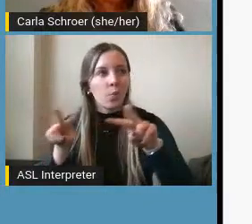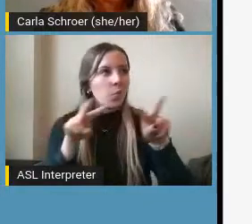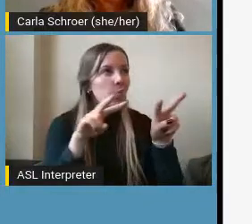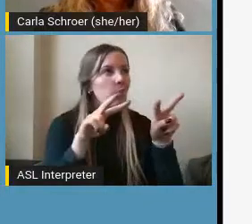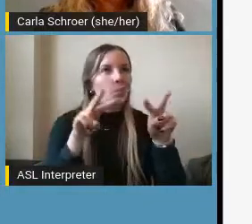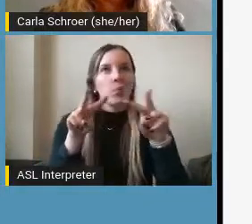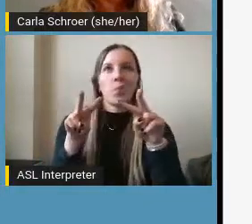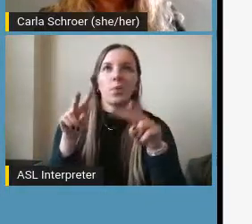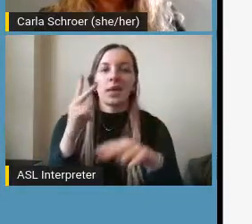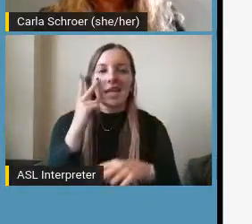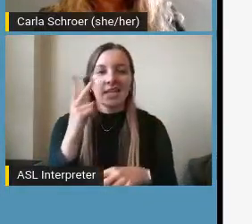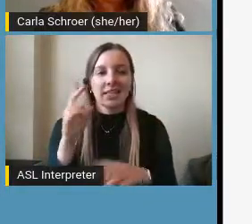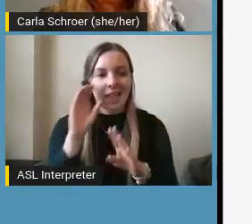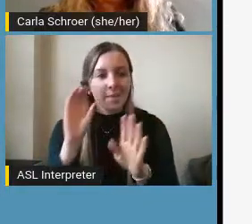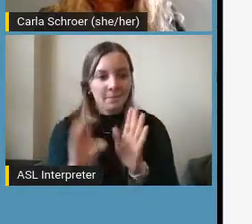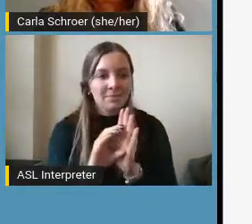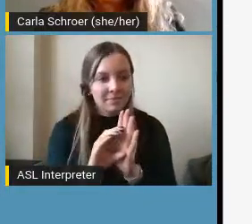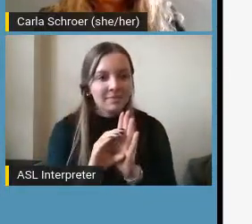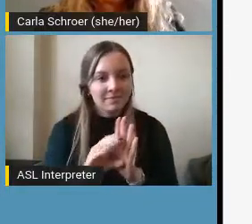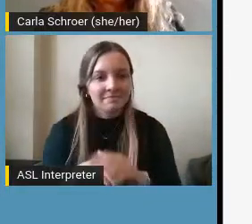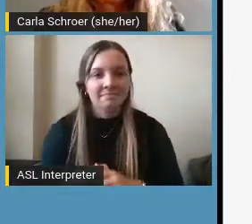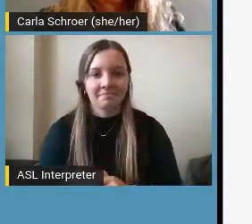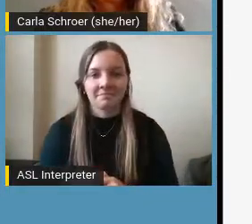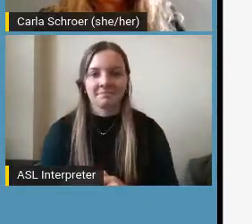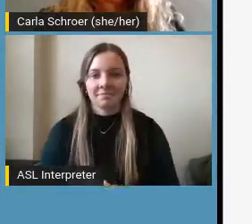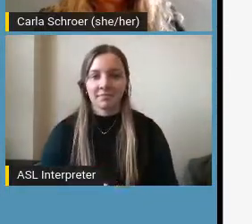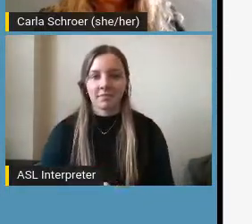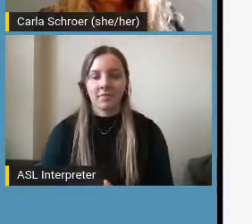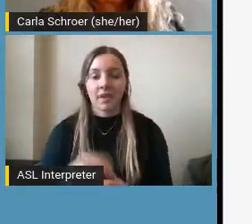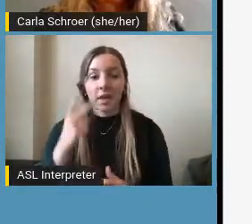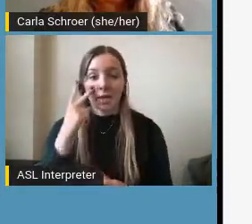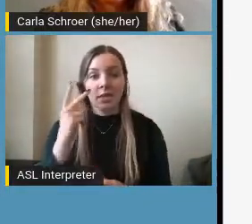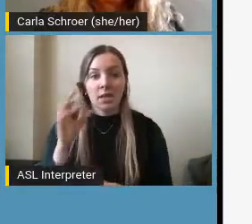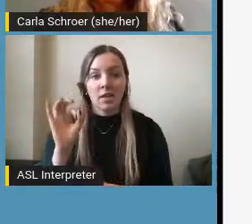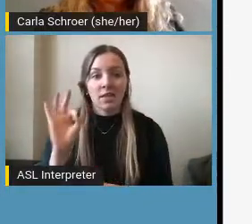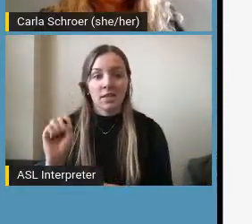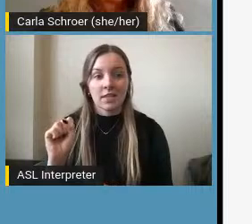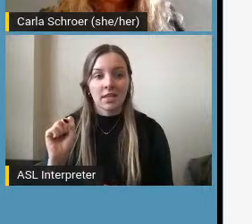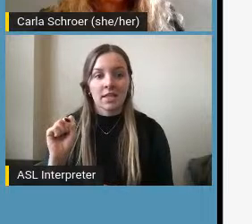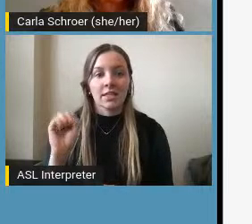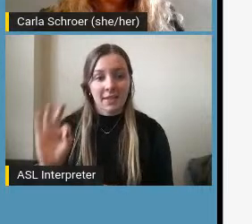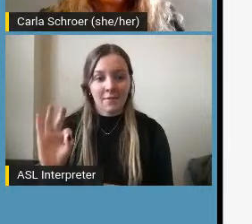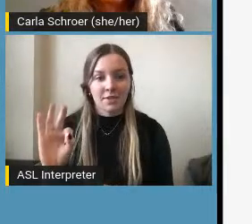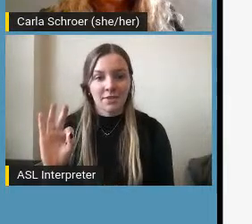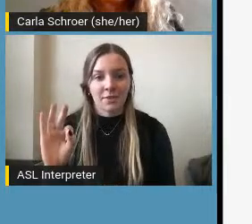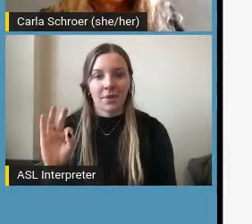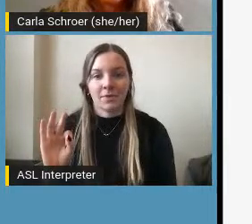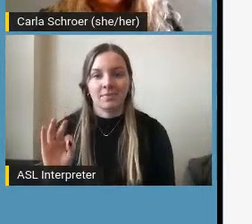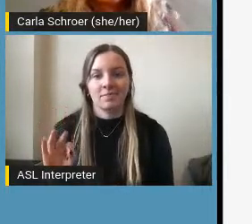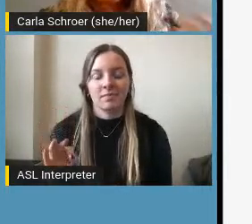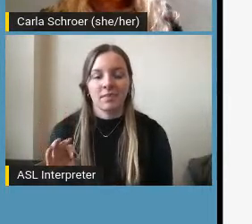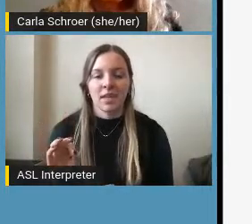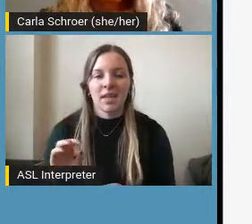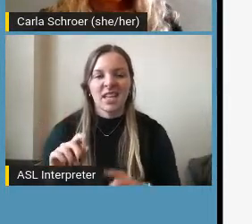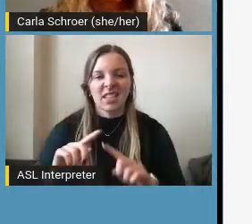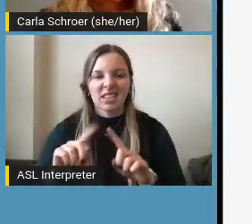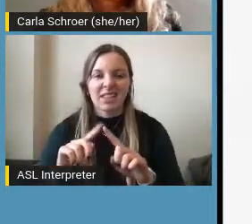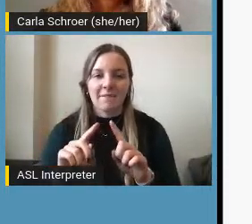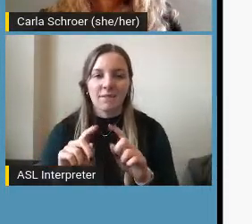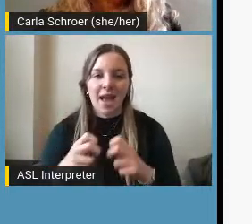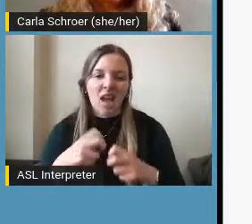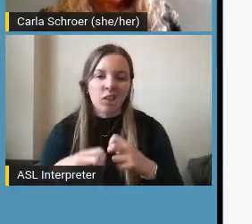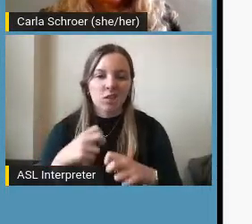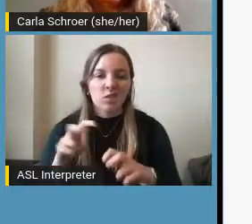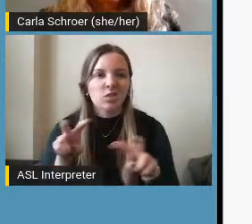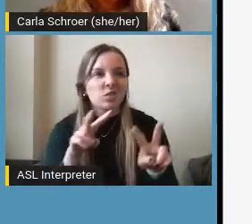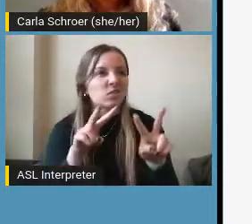we are. You can see that there are some distortion and perspective issues as I move around here, and that's because there's